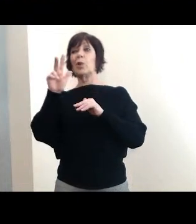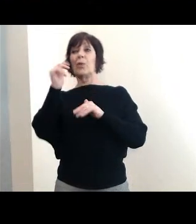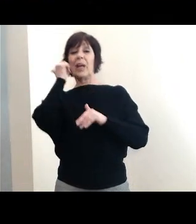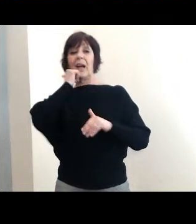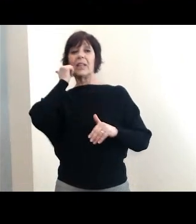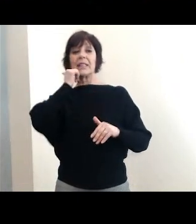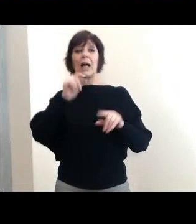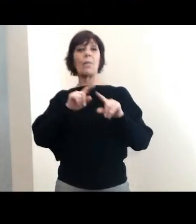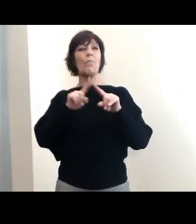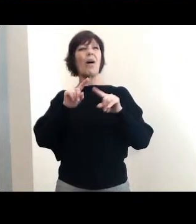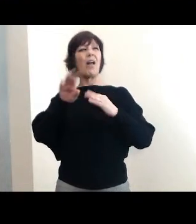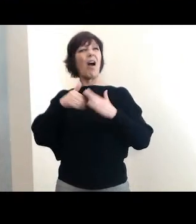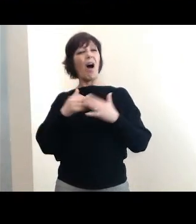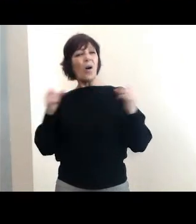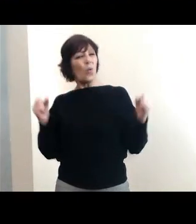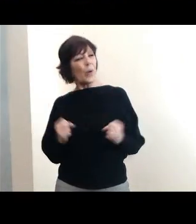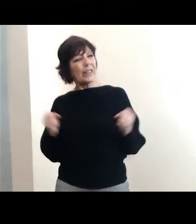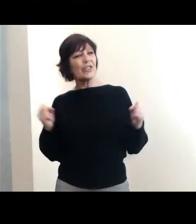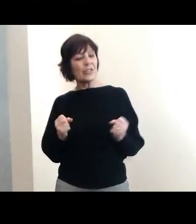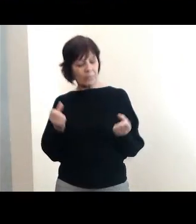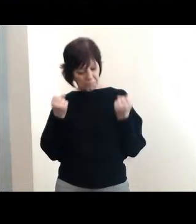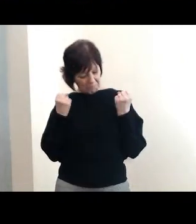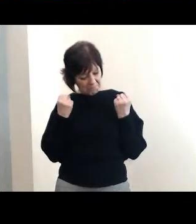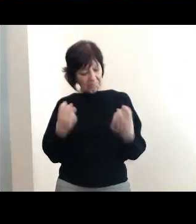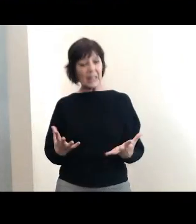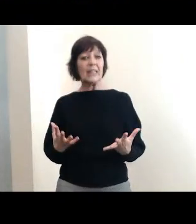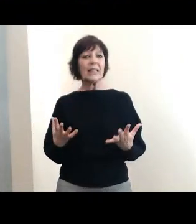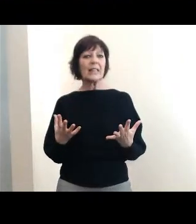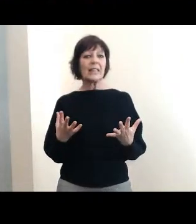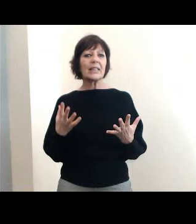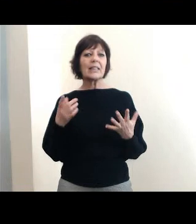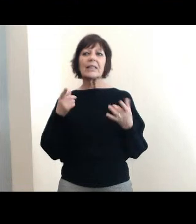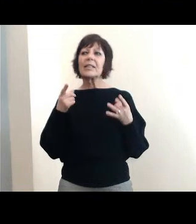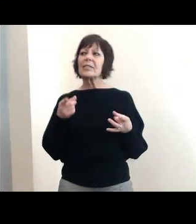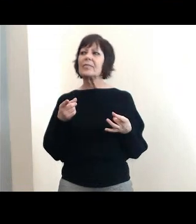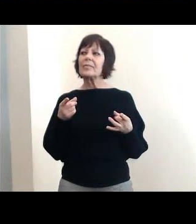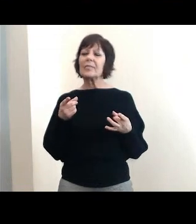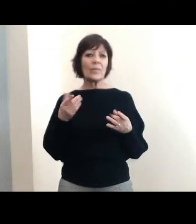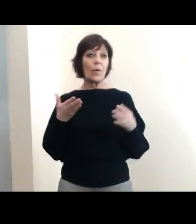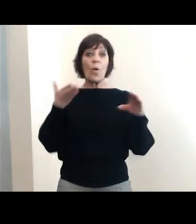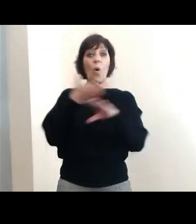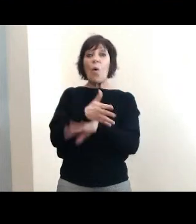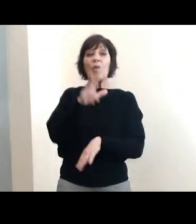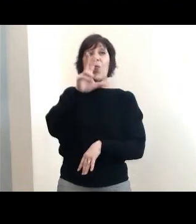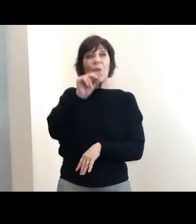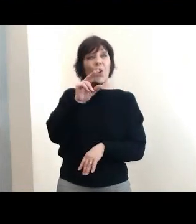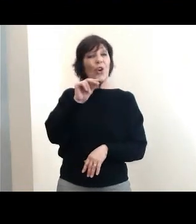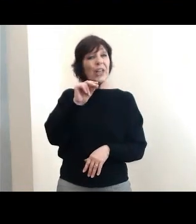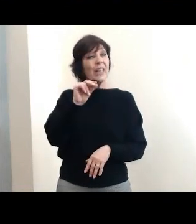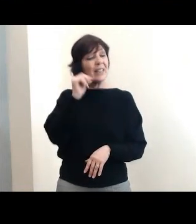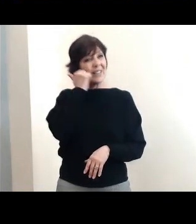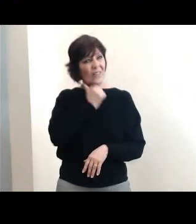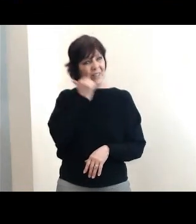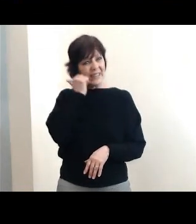but like all winter, we've had a large number of cases, over 30 a day, and